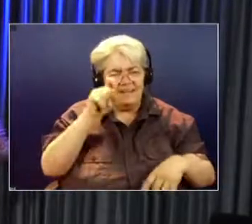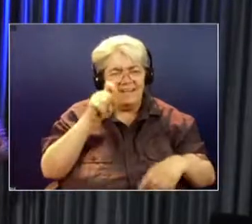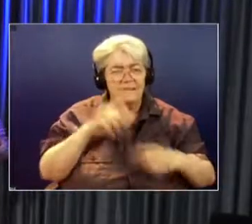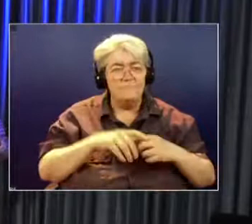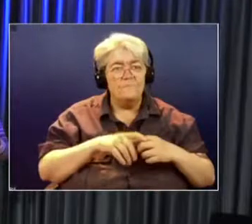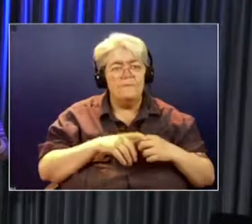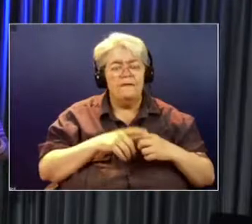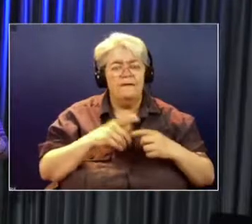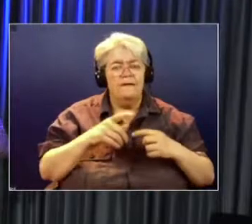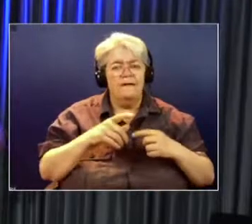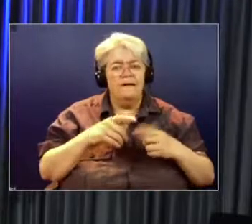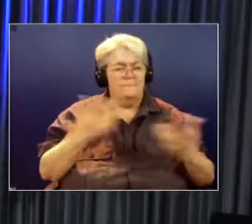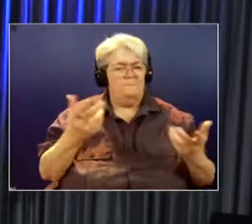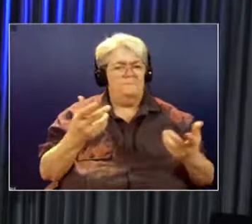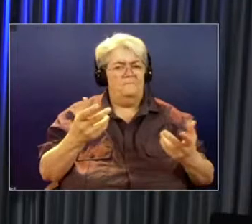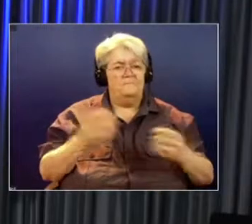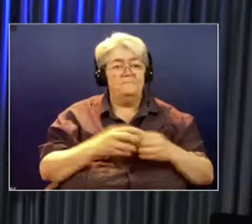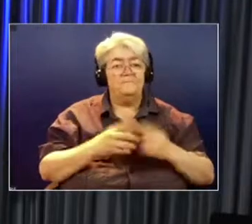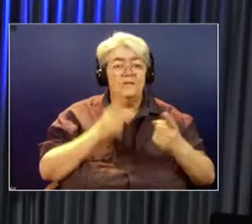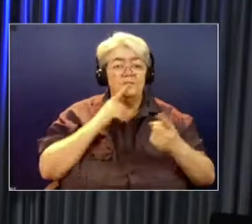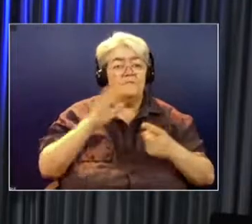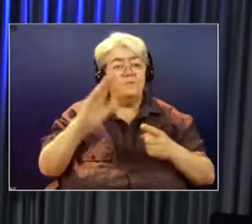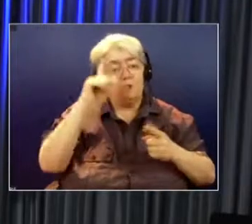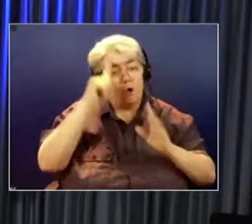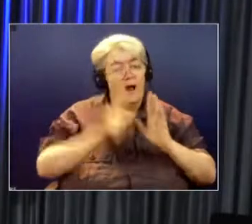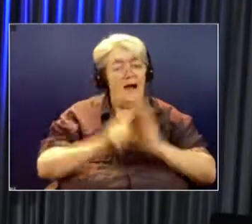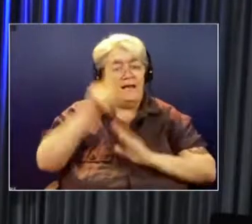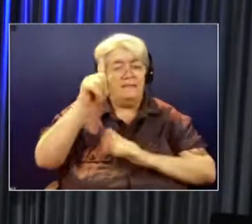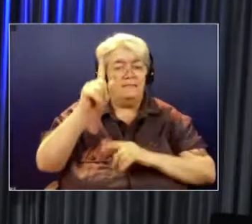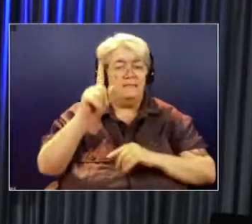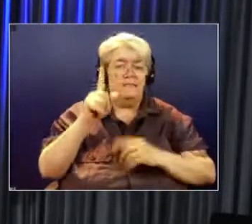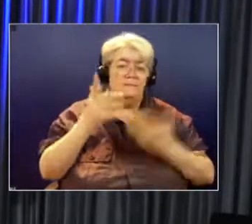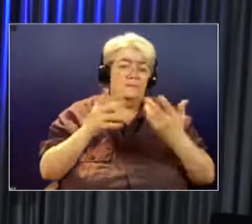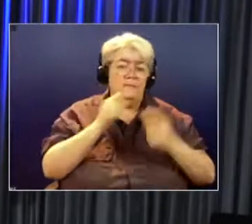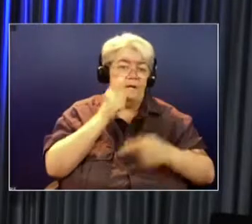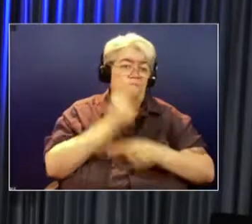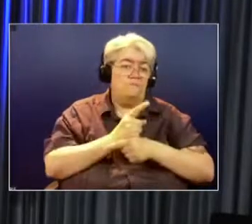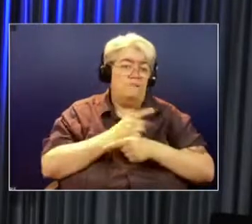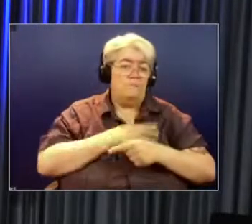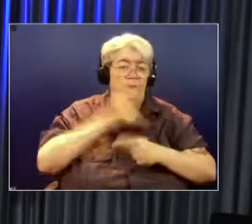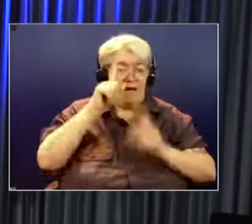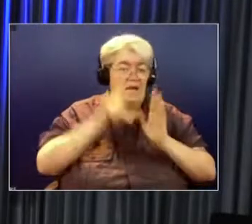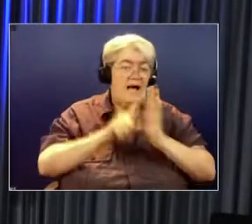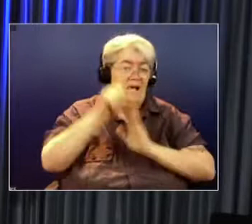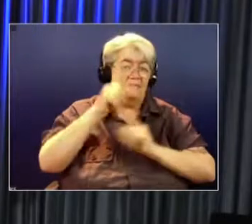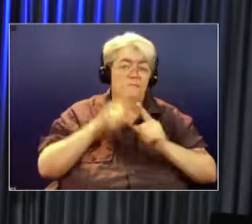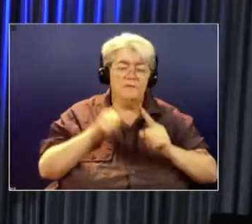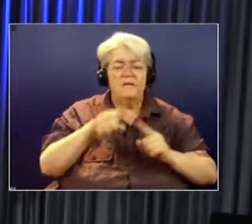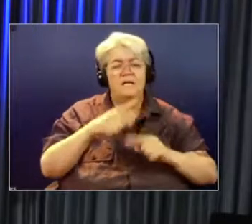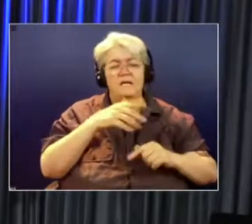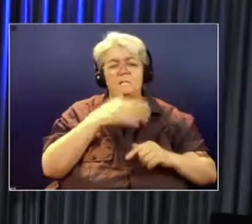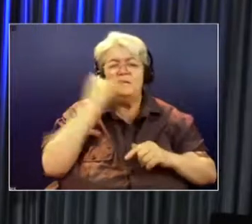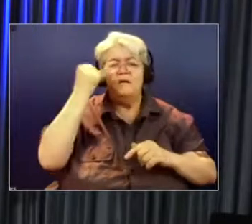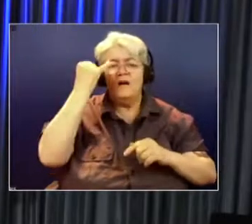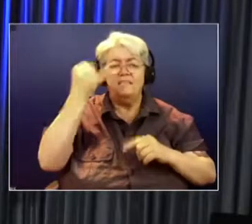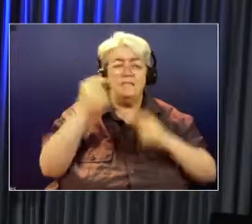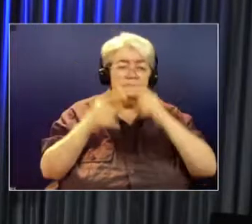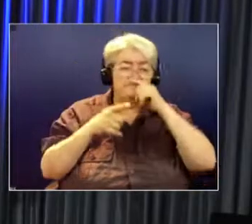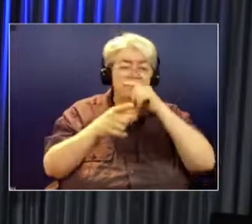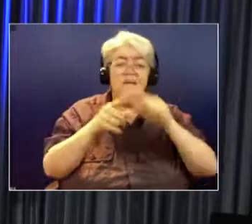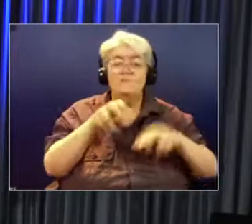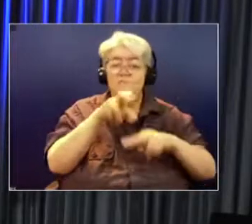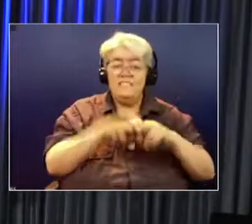Molly. Might not work exactly for my height, but it gives you a better idea. If you go sit in that other